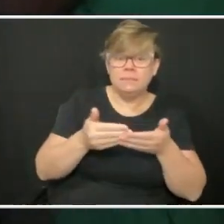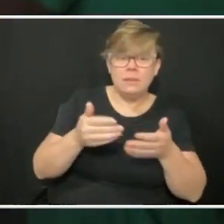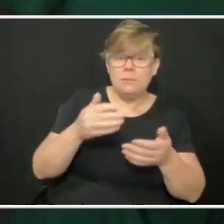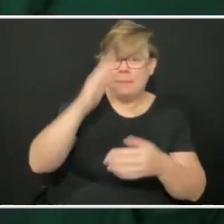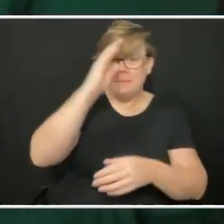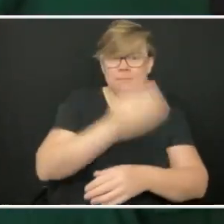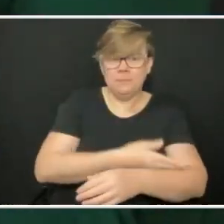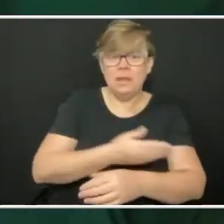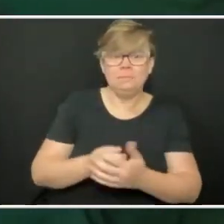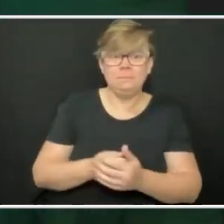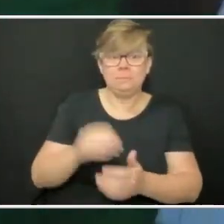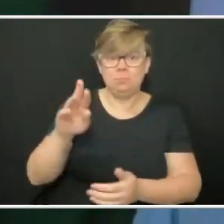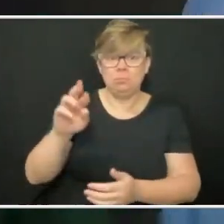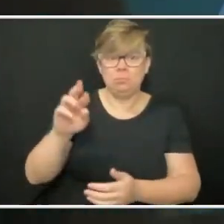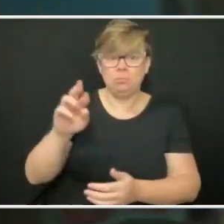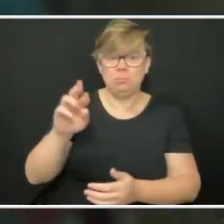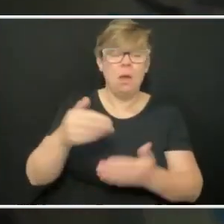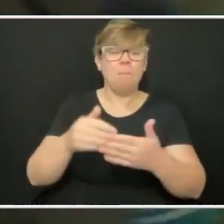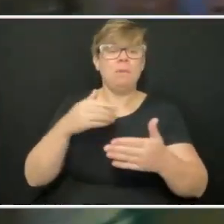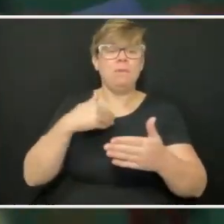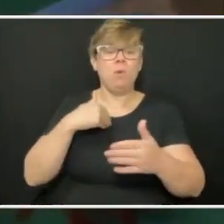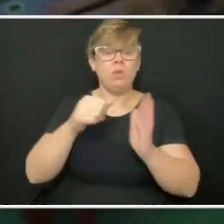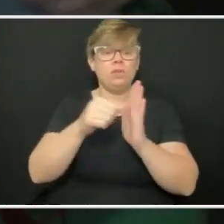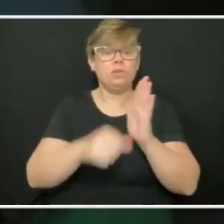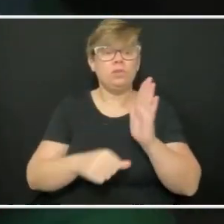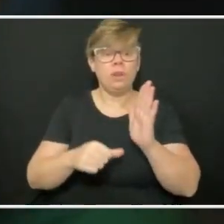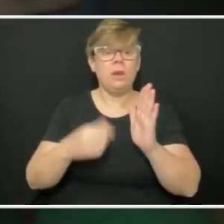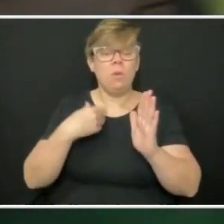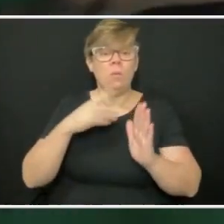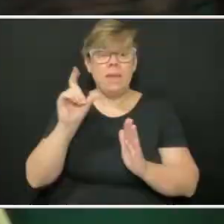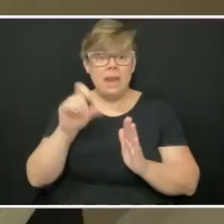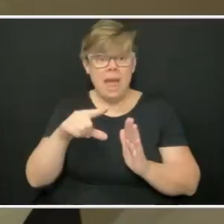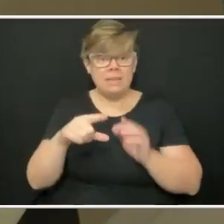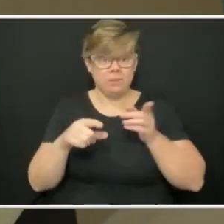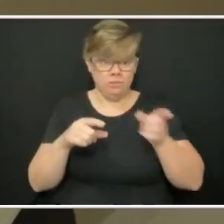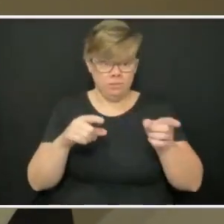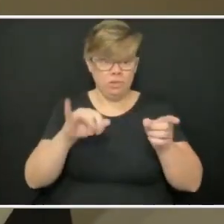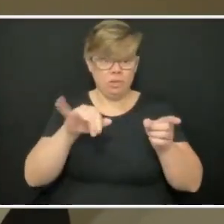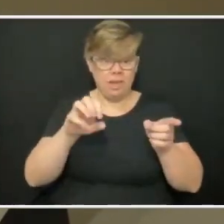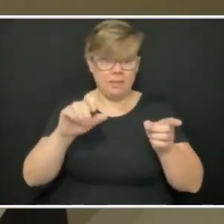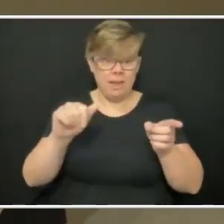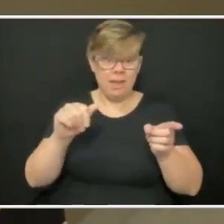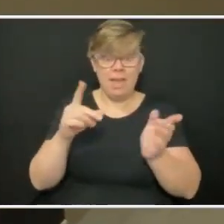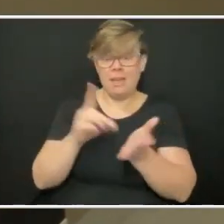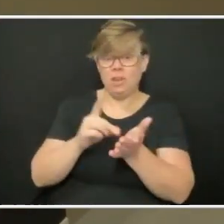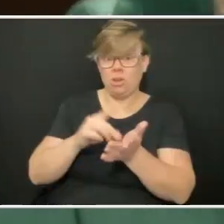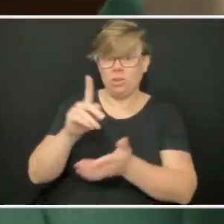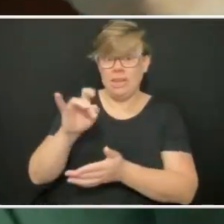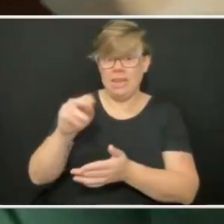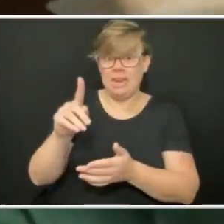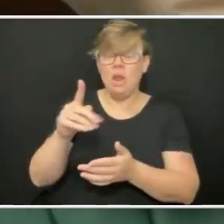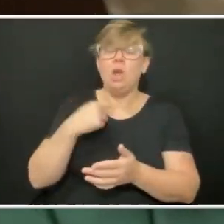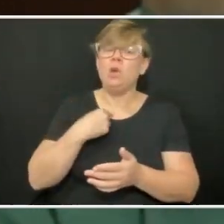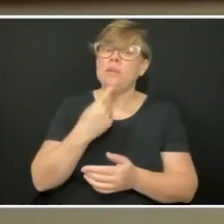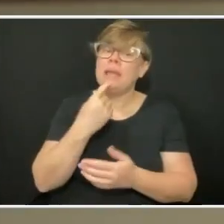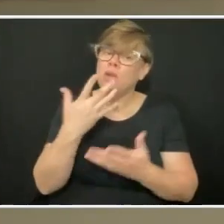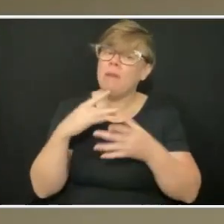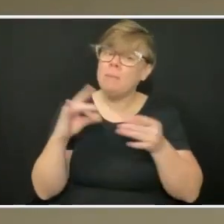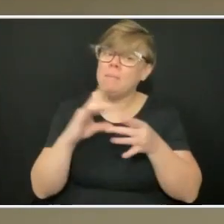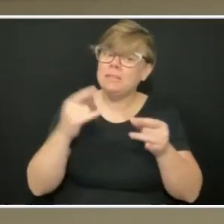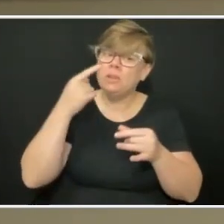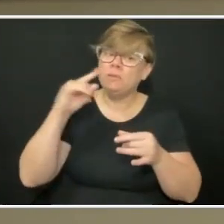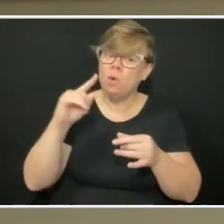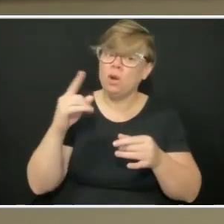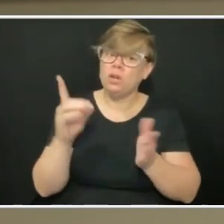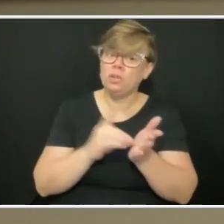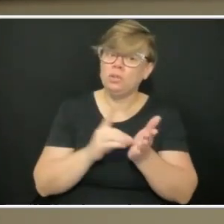Before this surgery, we had asked Jessica and Dr. Coomer if they had any messages for Brendon, who will one day grow up and see this story.